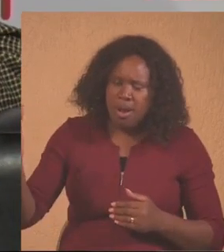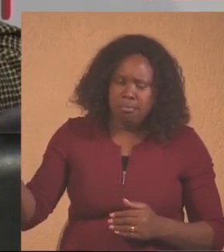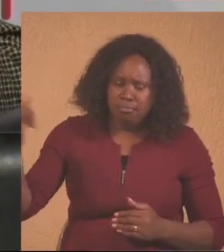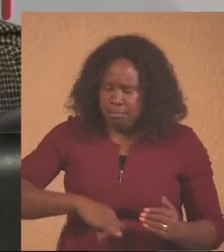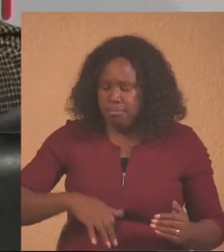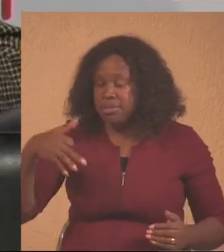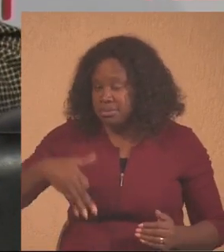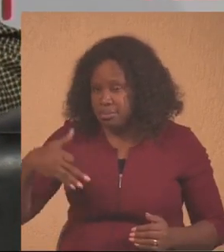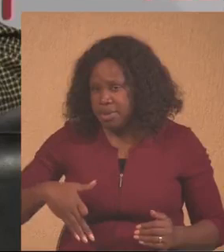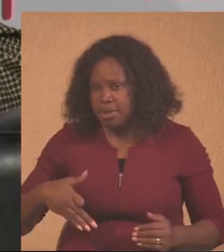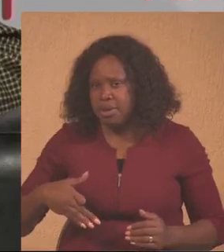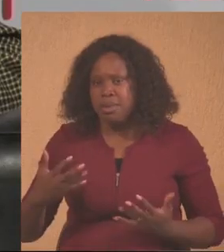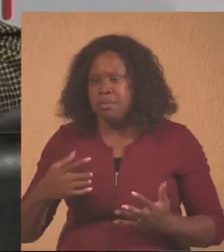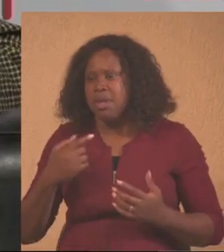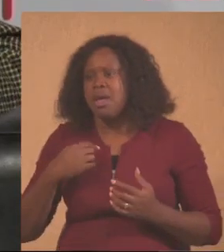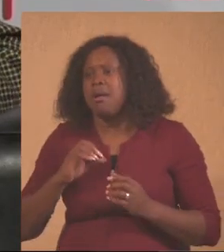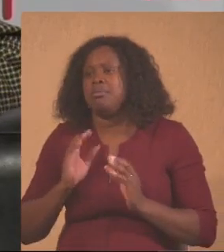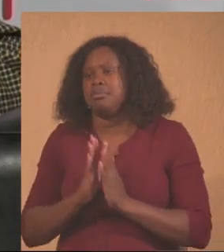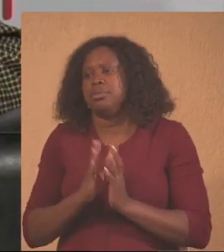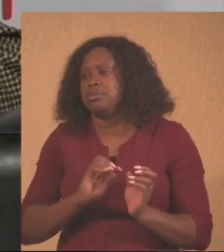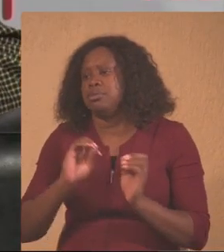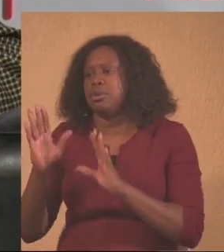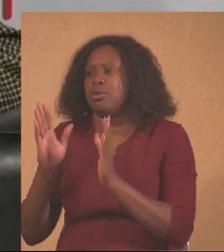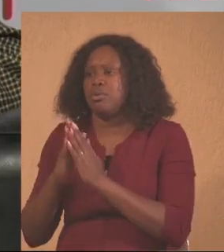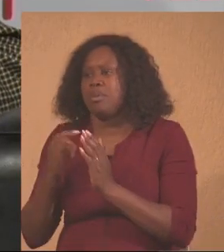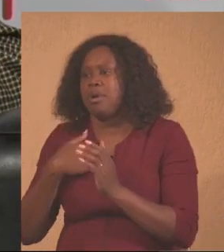going to do ABC. I have a place.